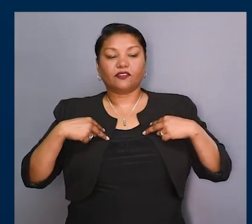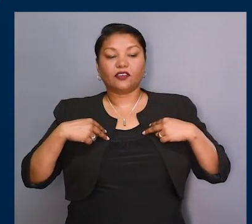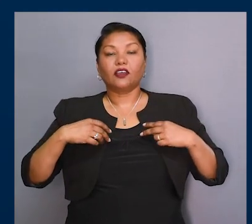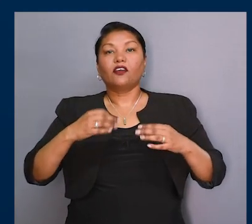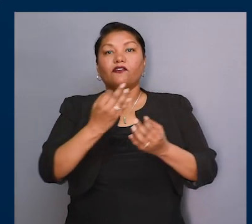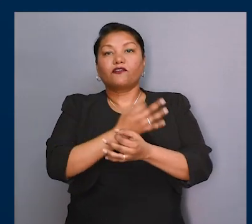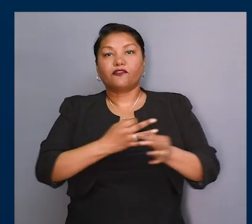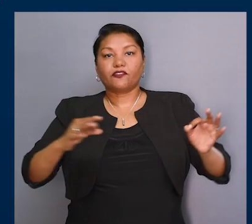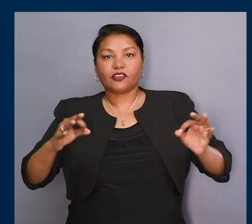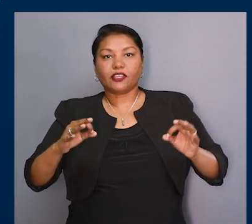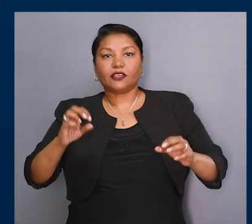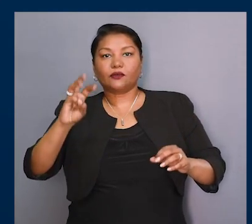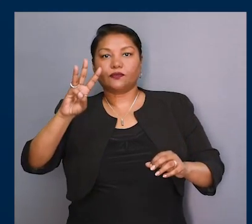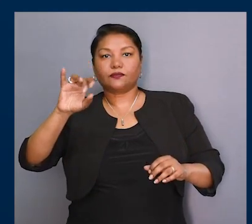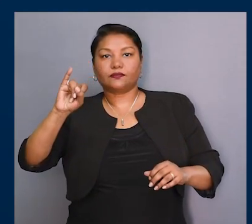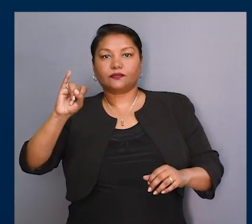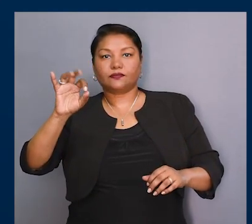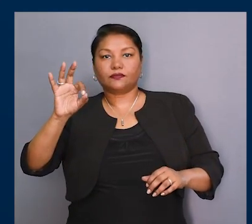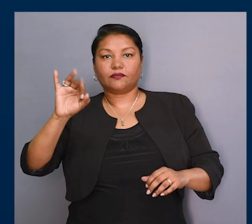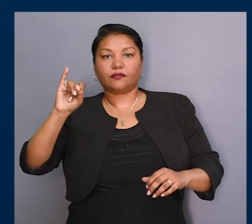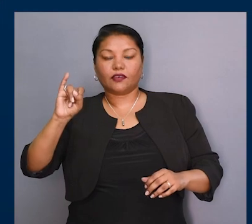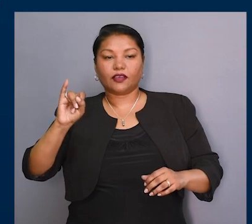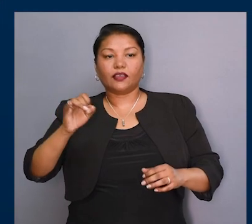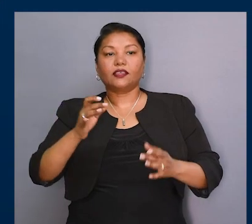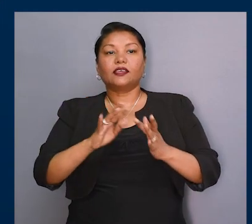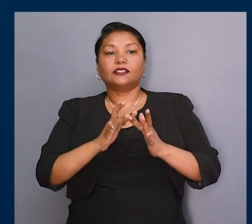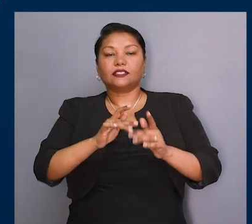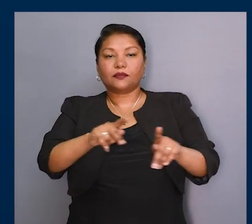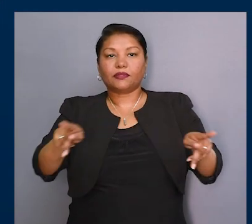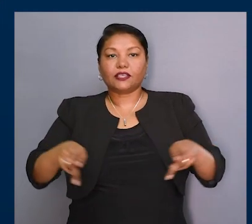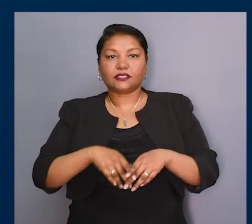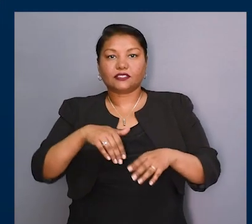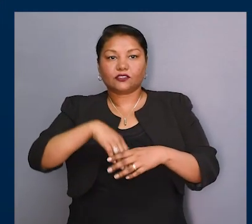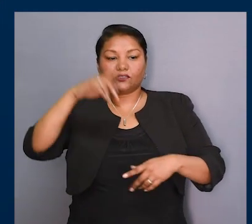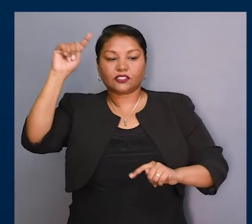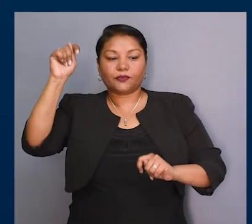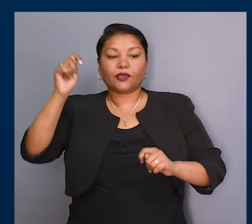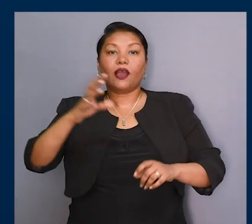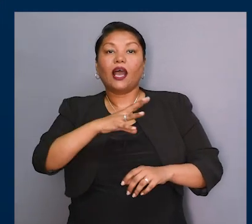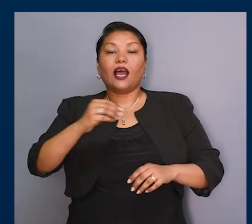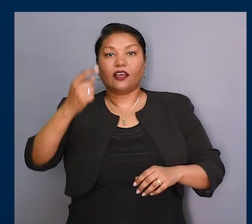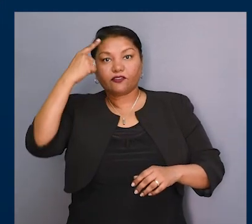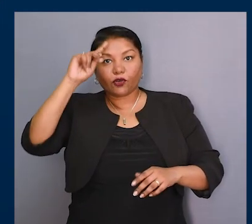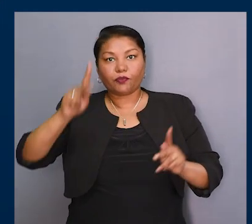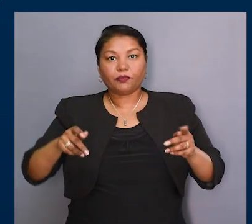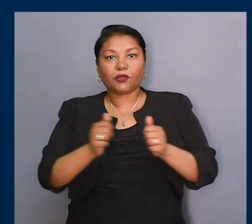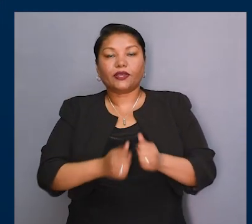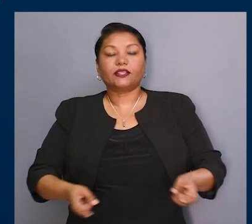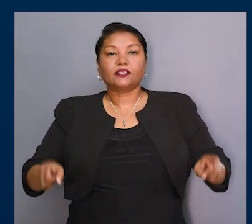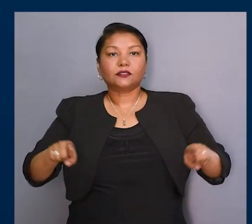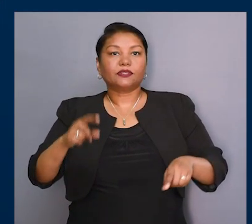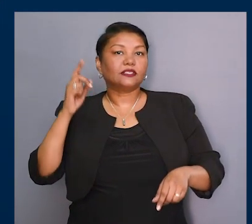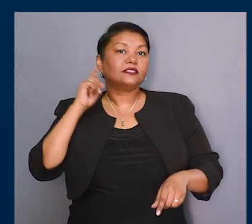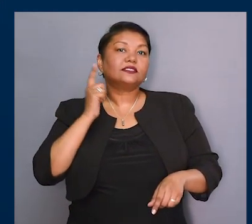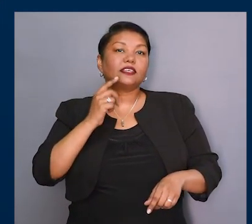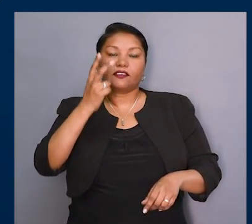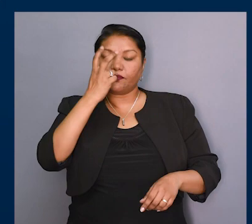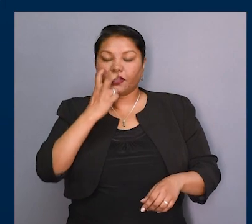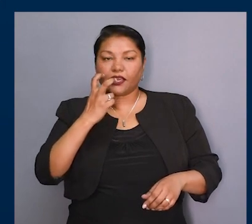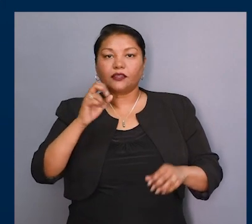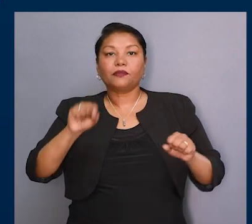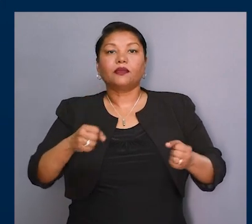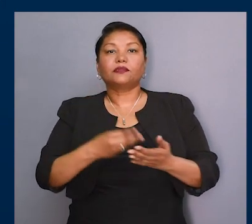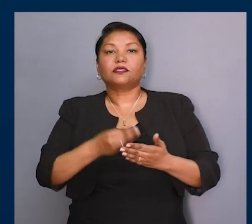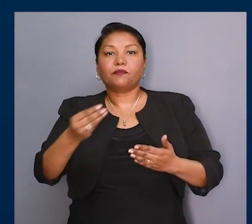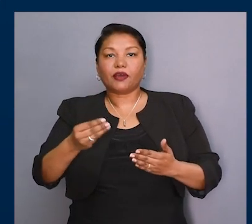Trinidad and Tobago and provision of subsidized accessible mobile devices for persons with hearing and visual impairments. This